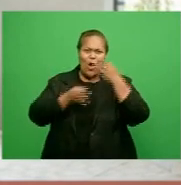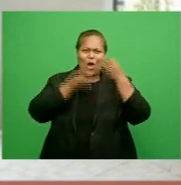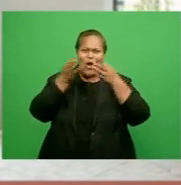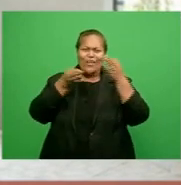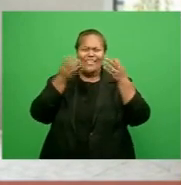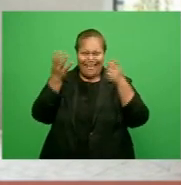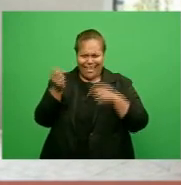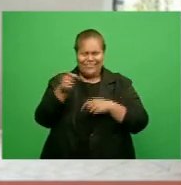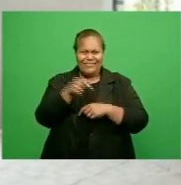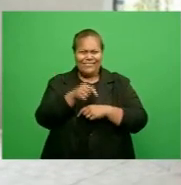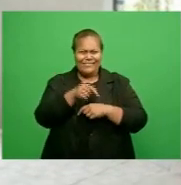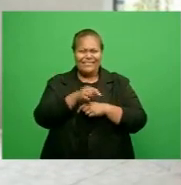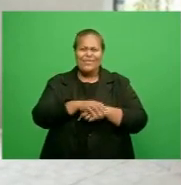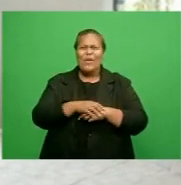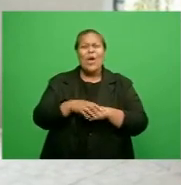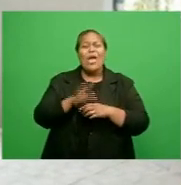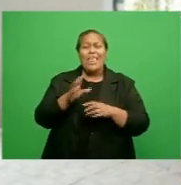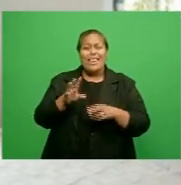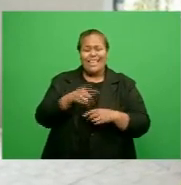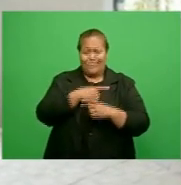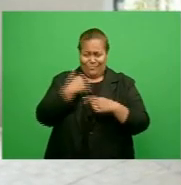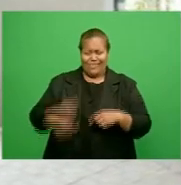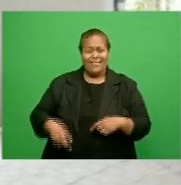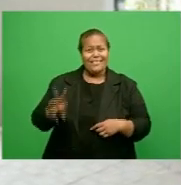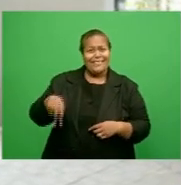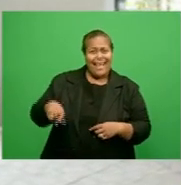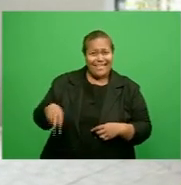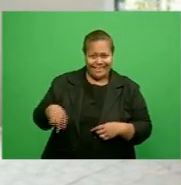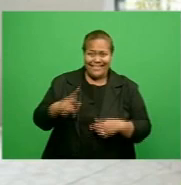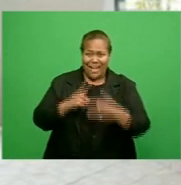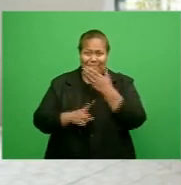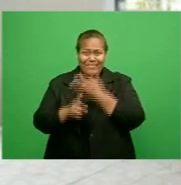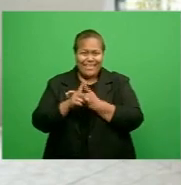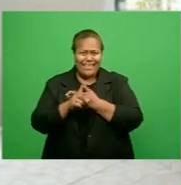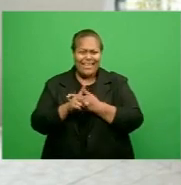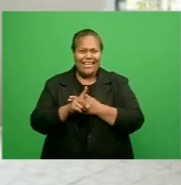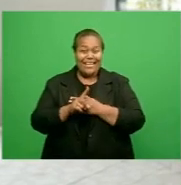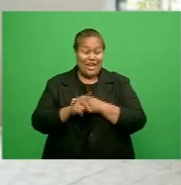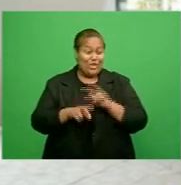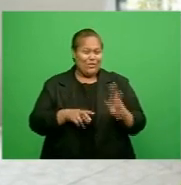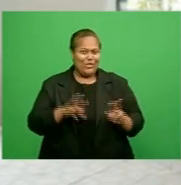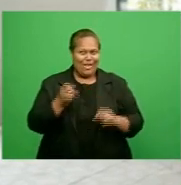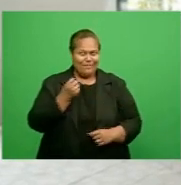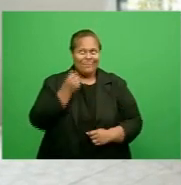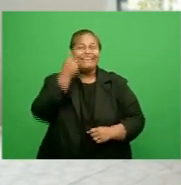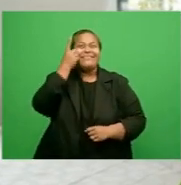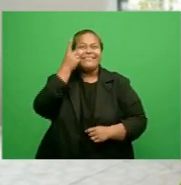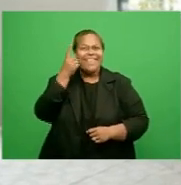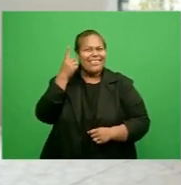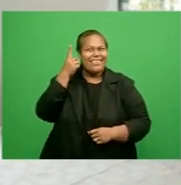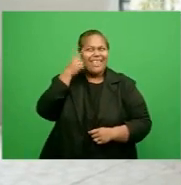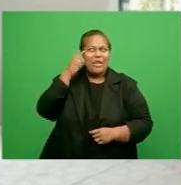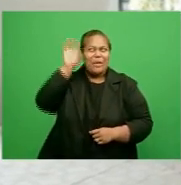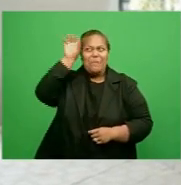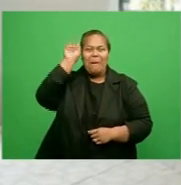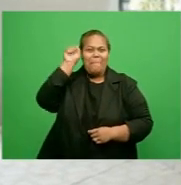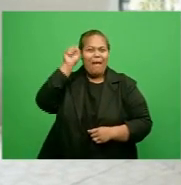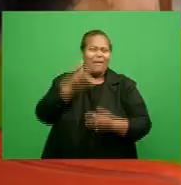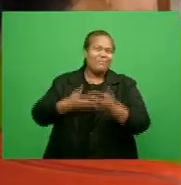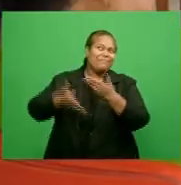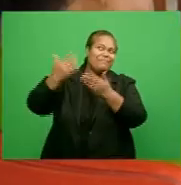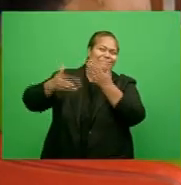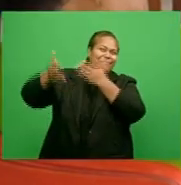the Chinese dance was going on, and she realized, I think her memory came back on that